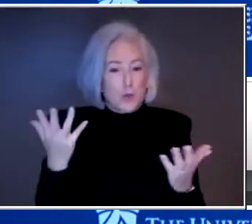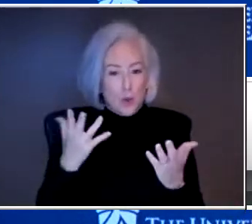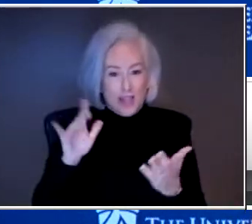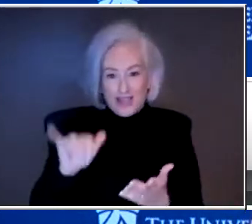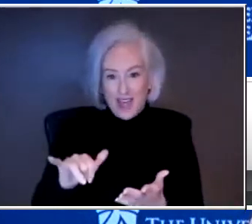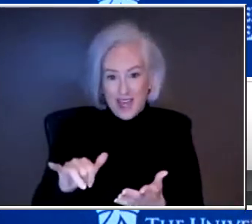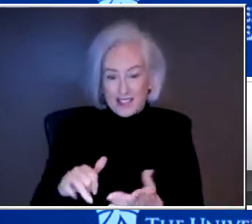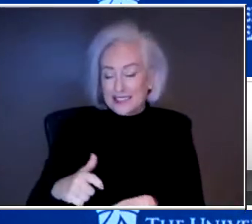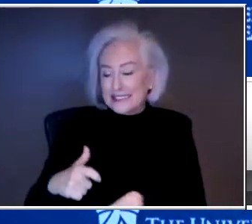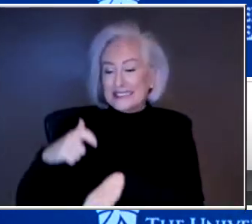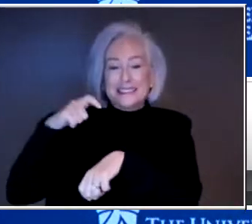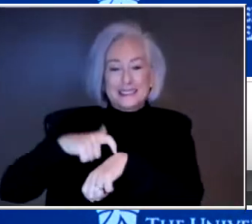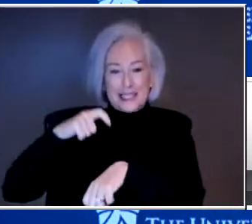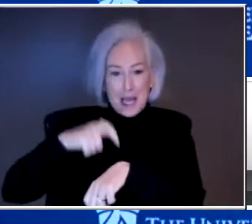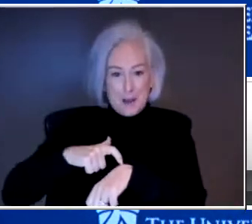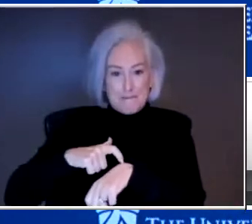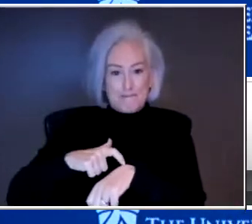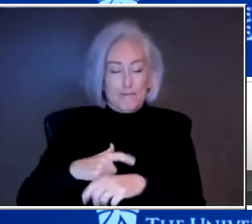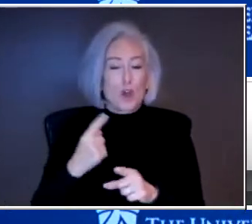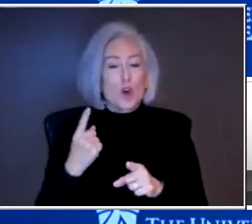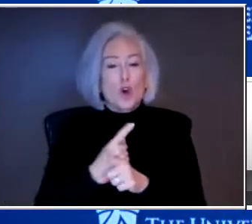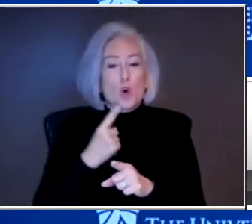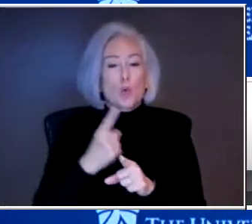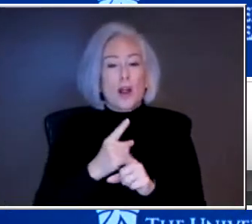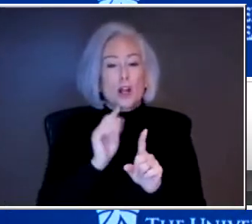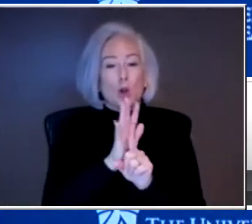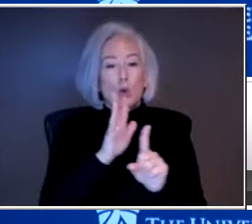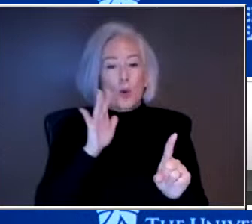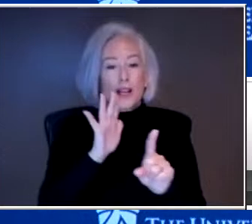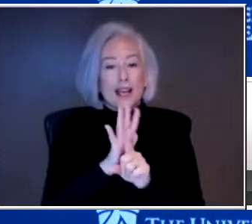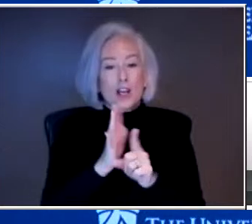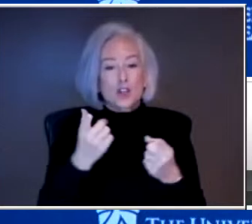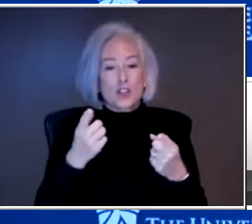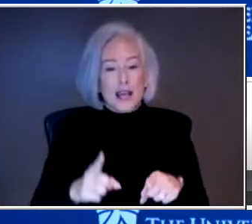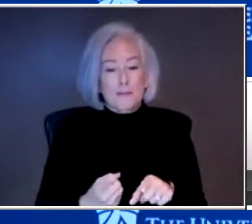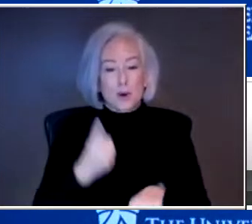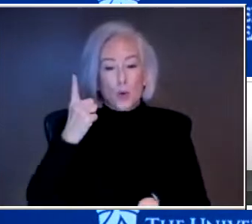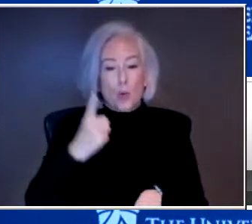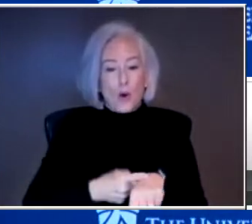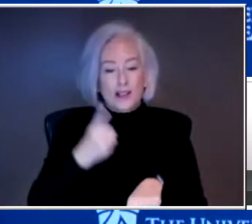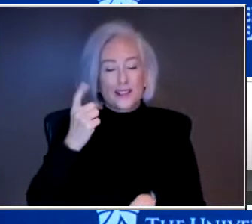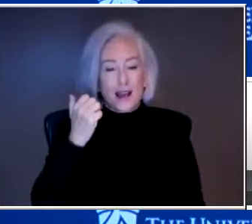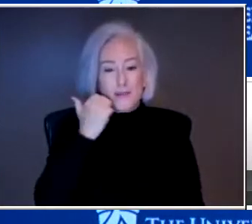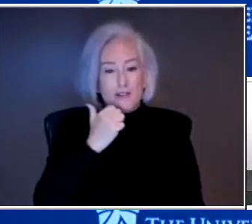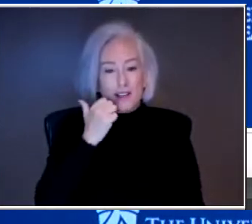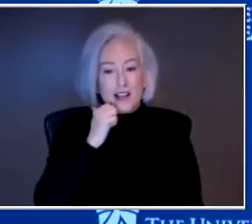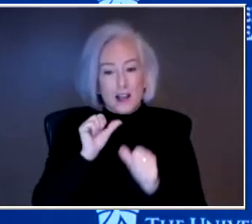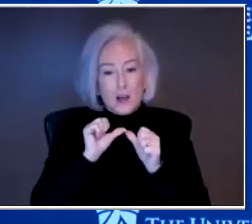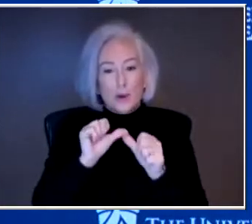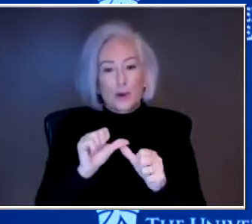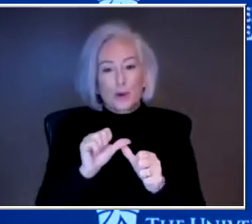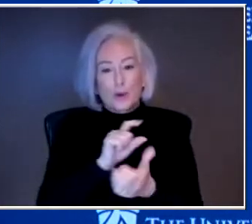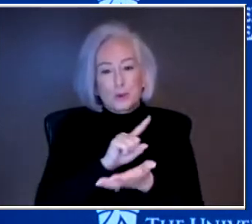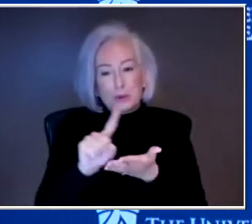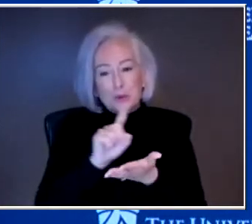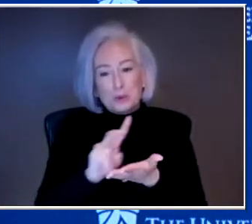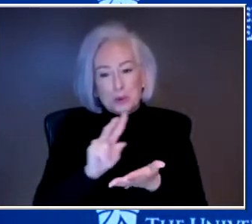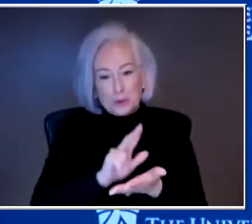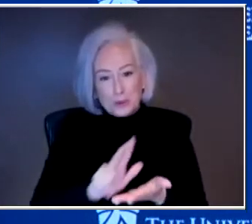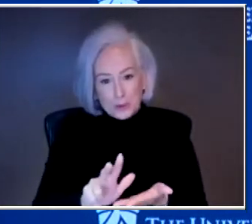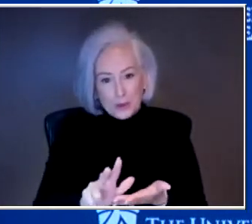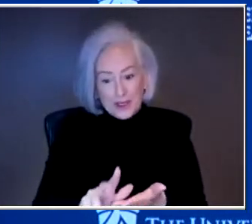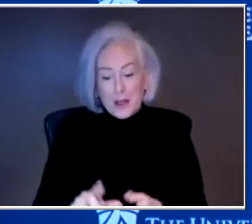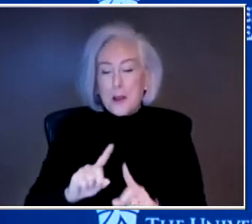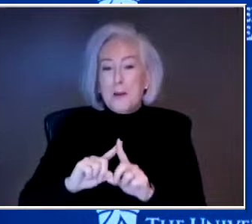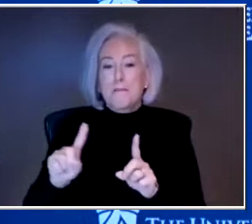radiation treatments are typically given once daily over several weeks, and each day's radiation treatment is delivered over a couple of minutes. With flash,